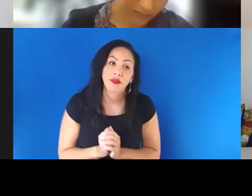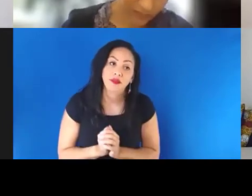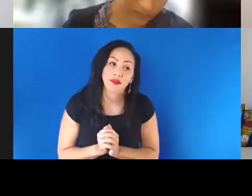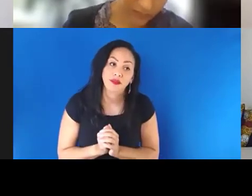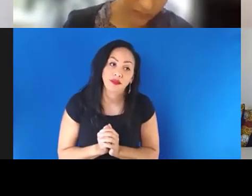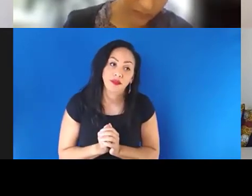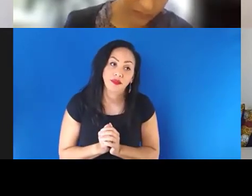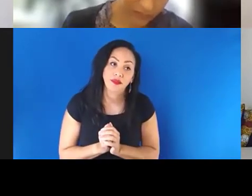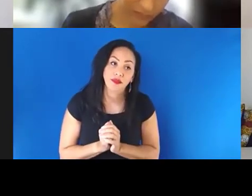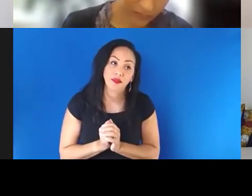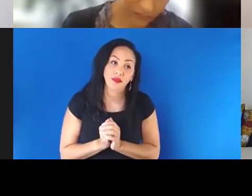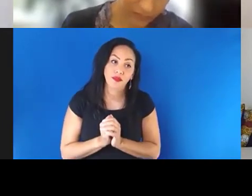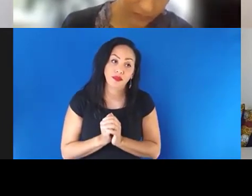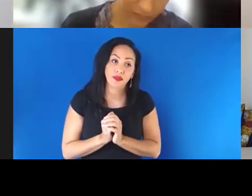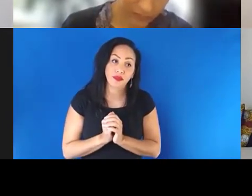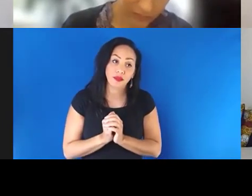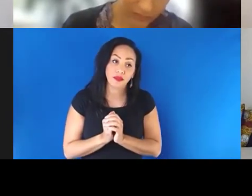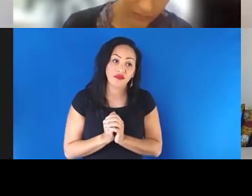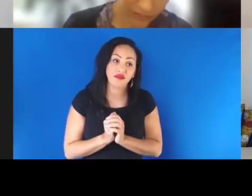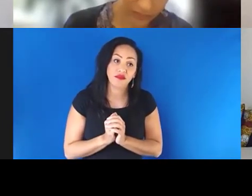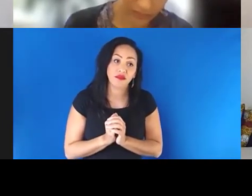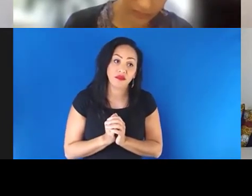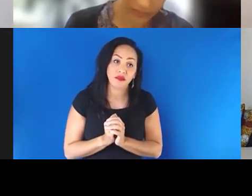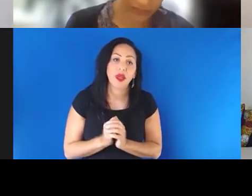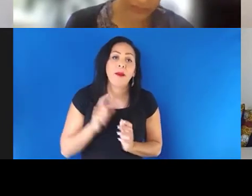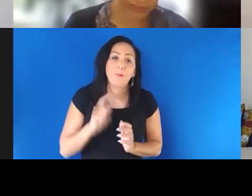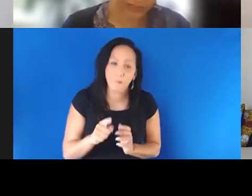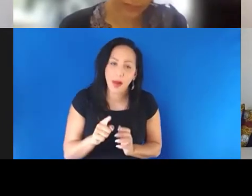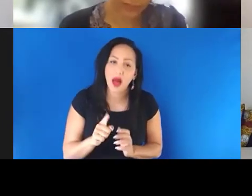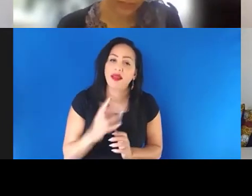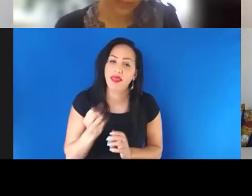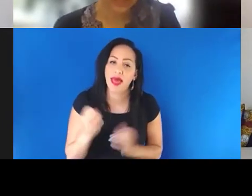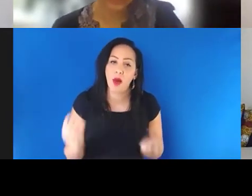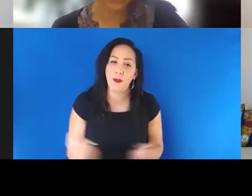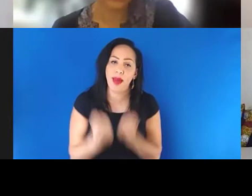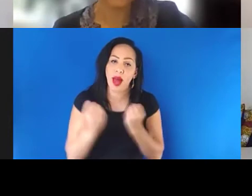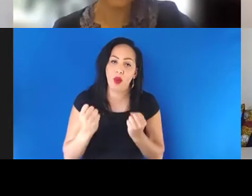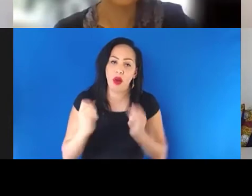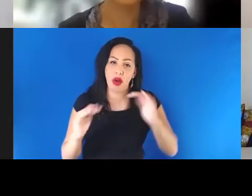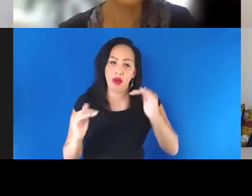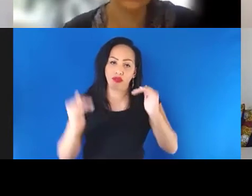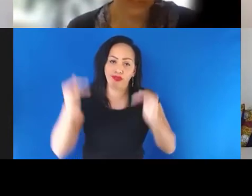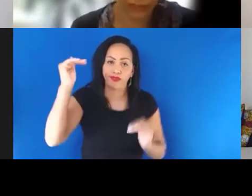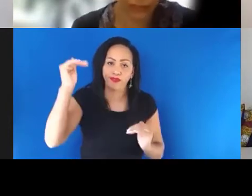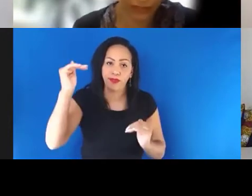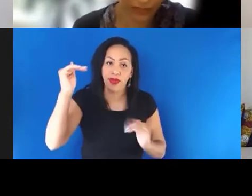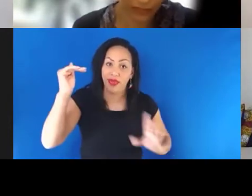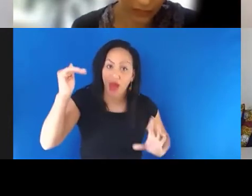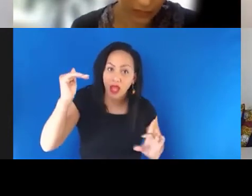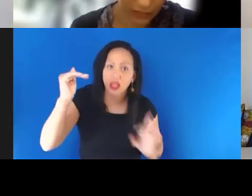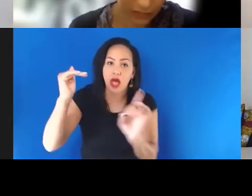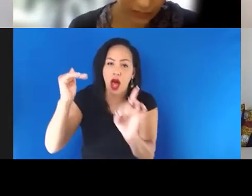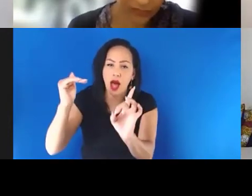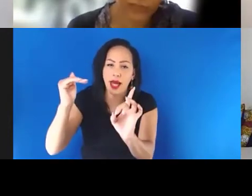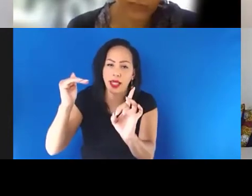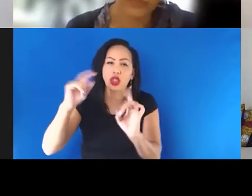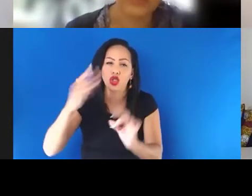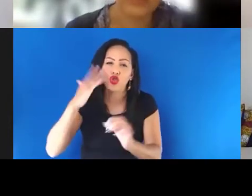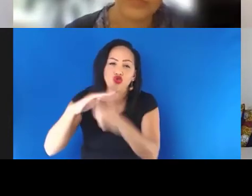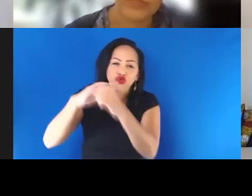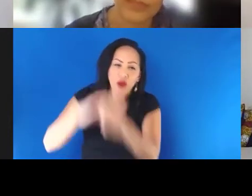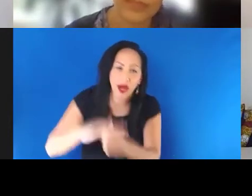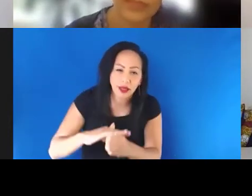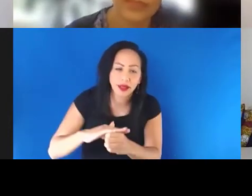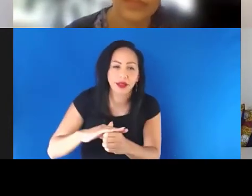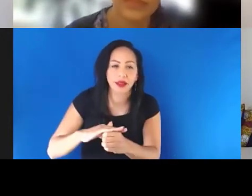power differentials that have been racialized. And so you have this issue of power on one side of a